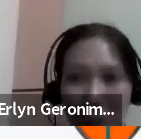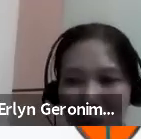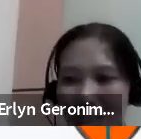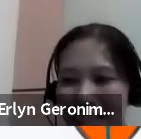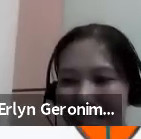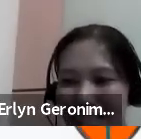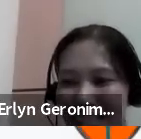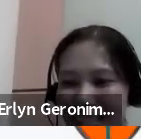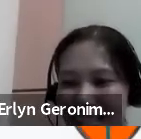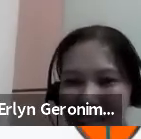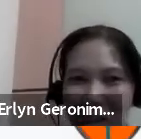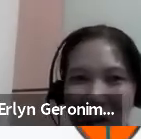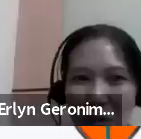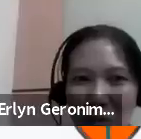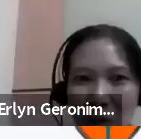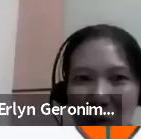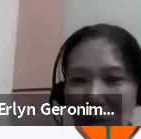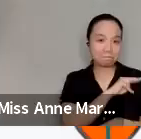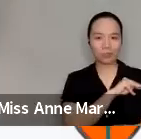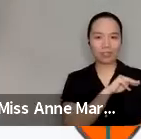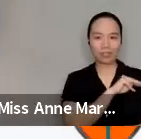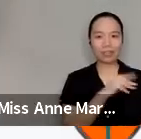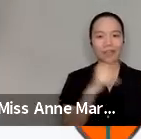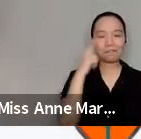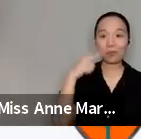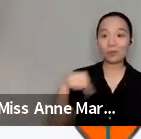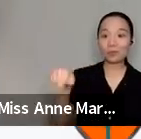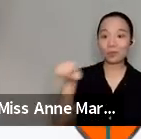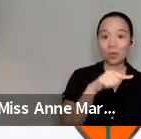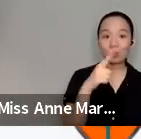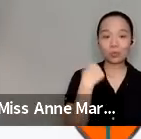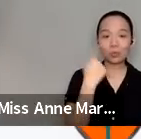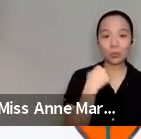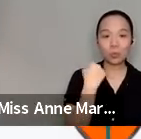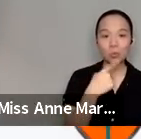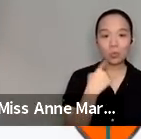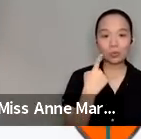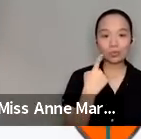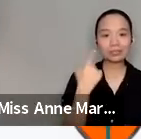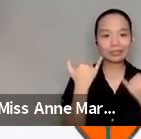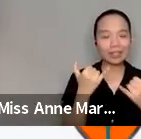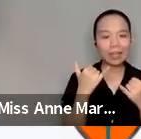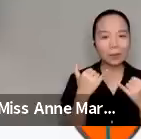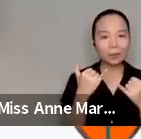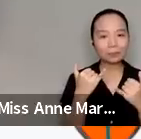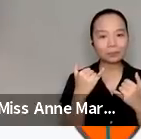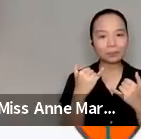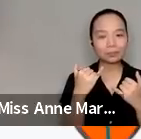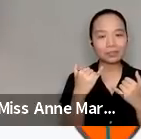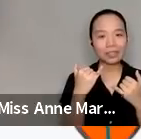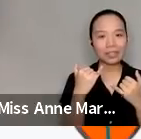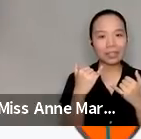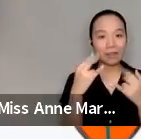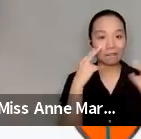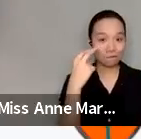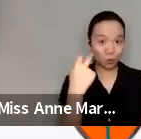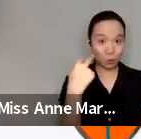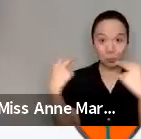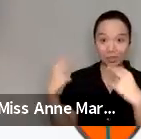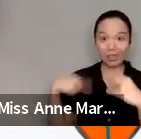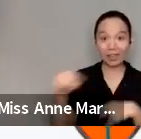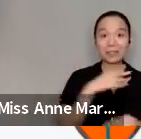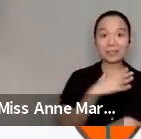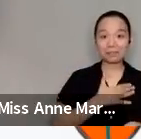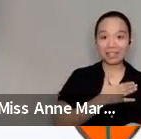a mission. Yeah, so for those who are listening and viewing us, please like